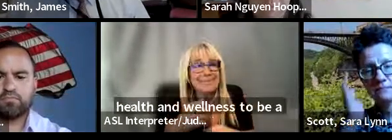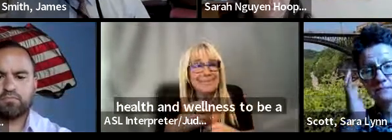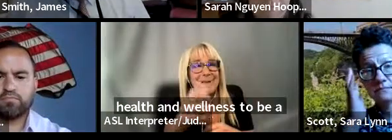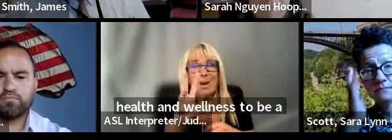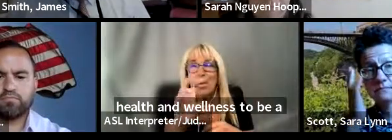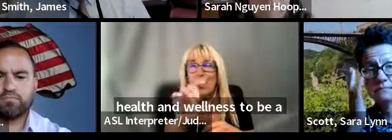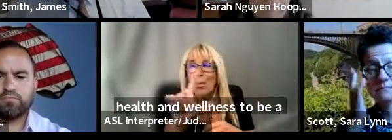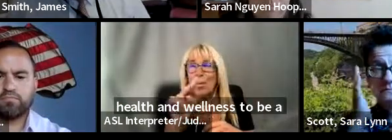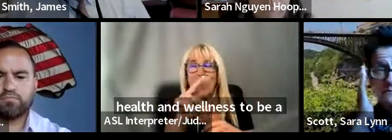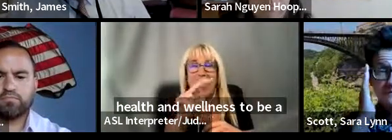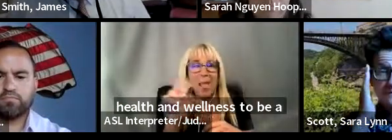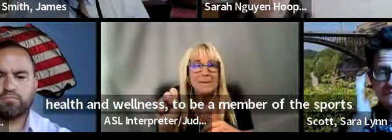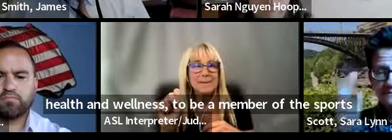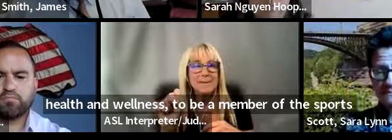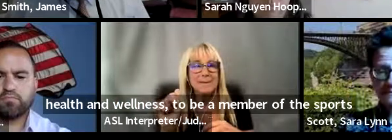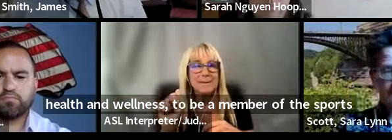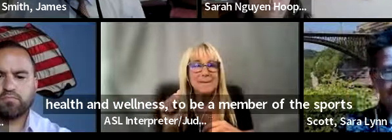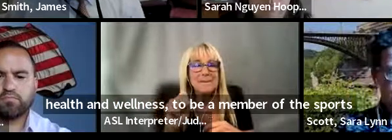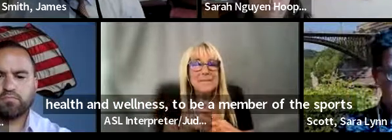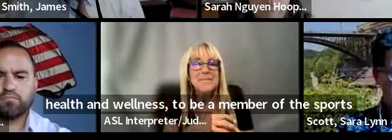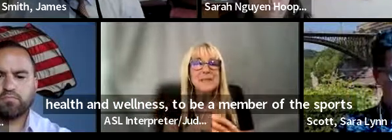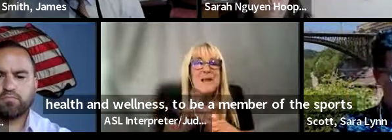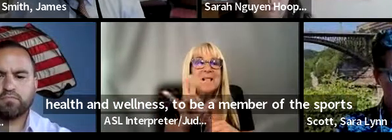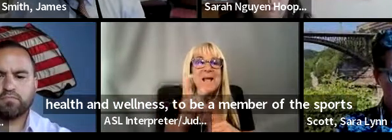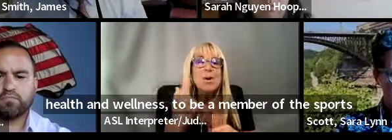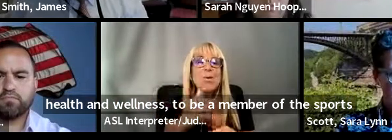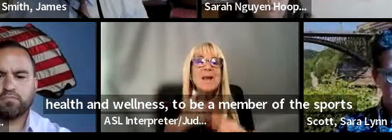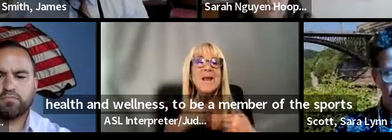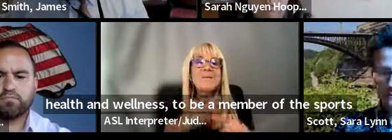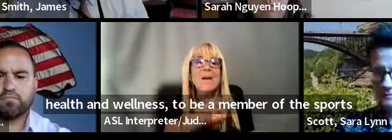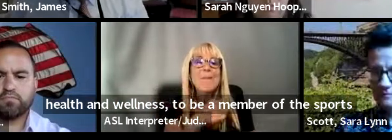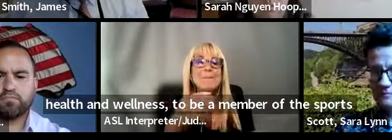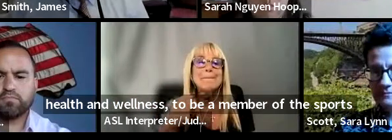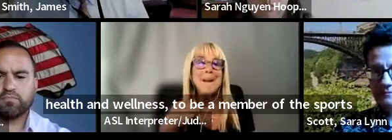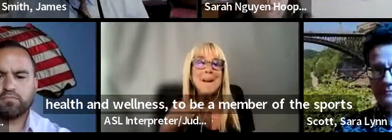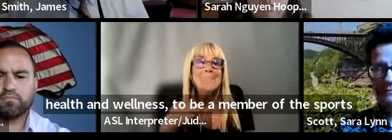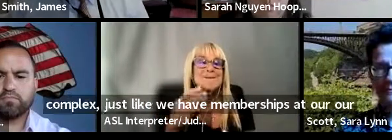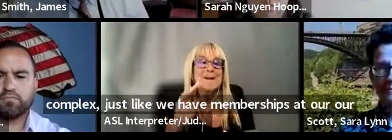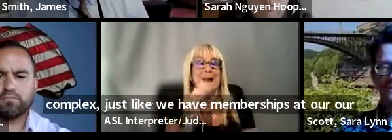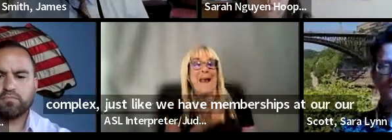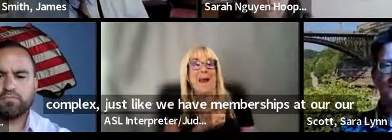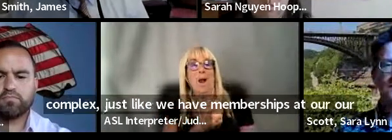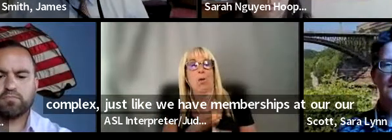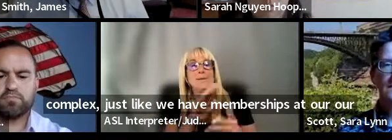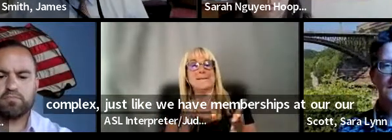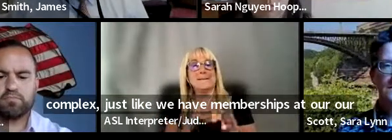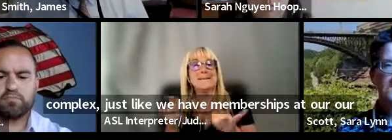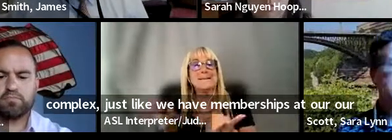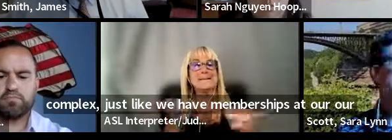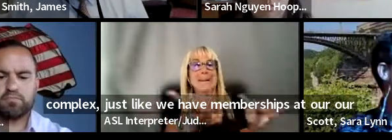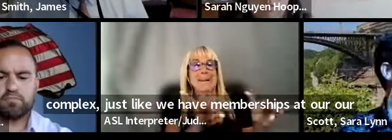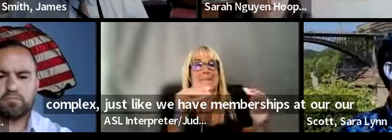sports complex, just like we have memberships at our centers.